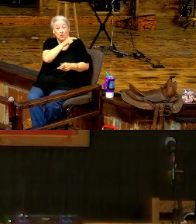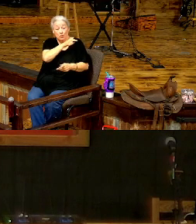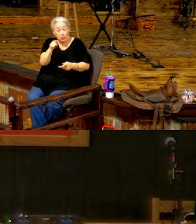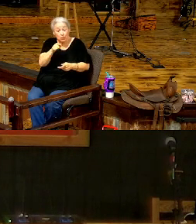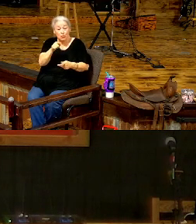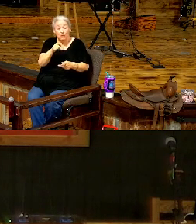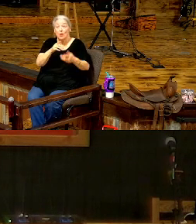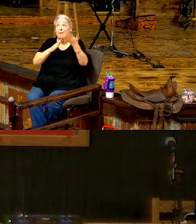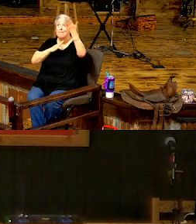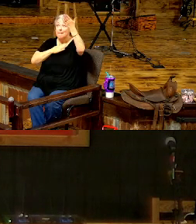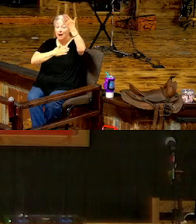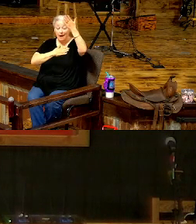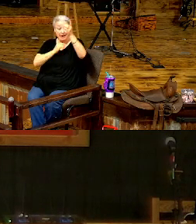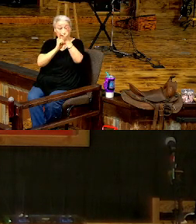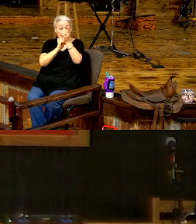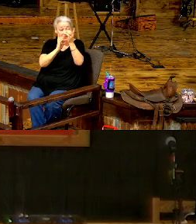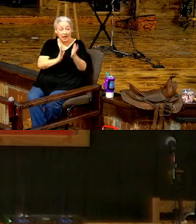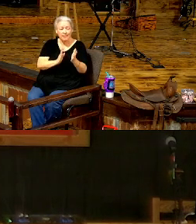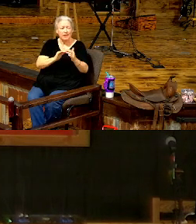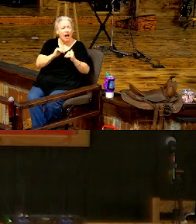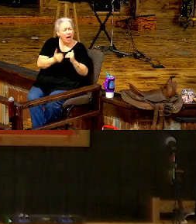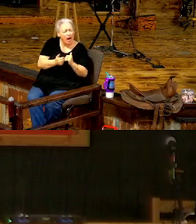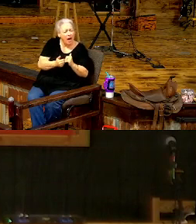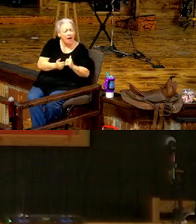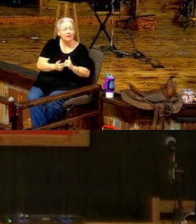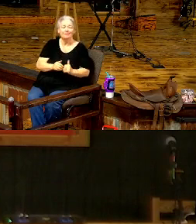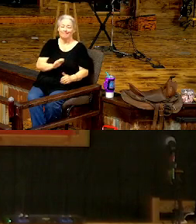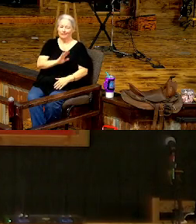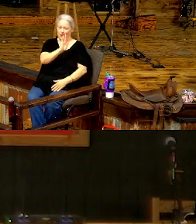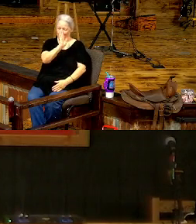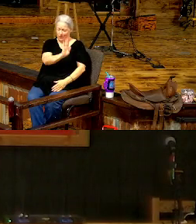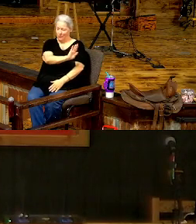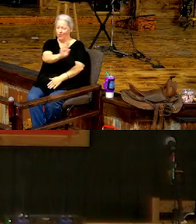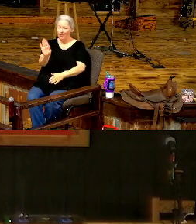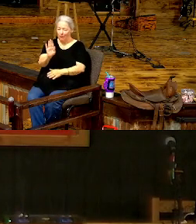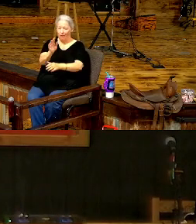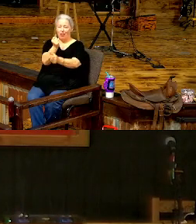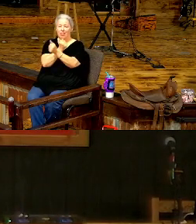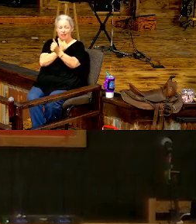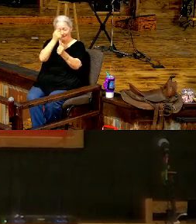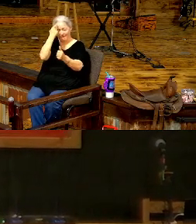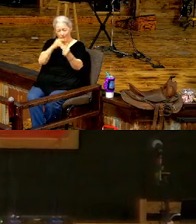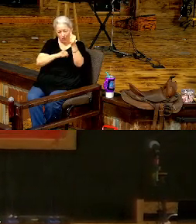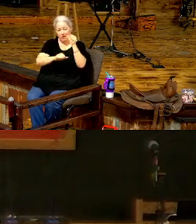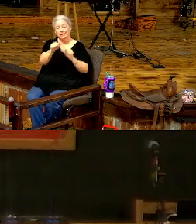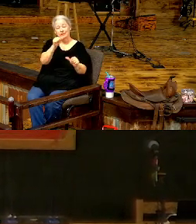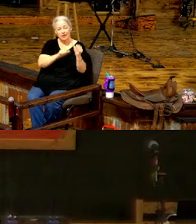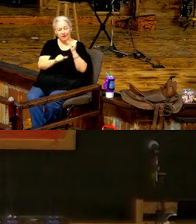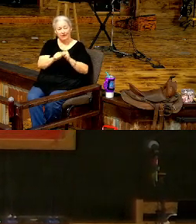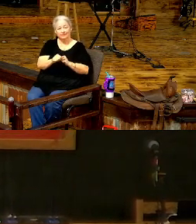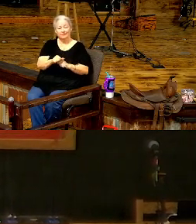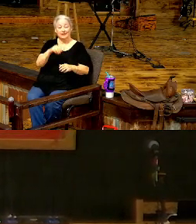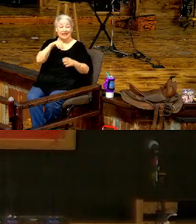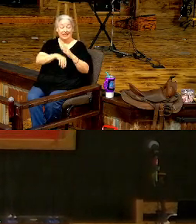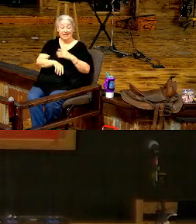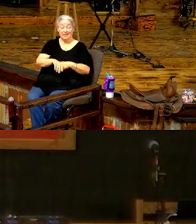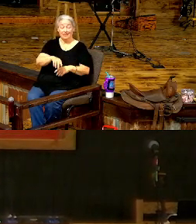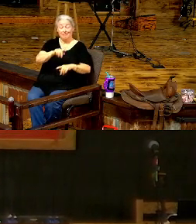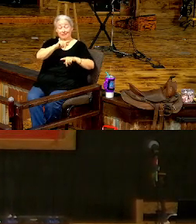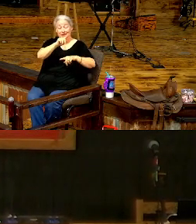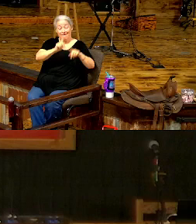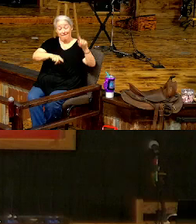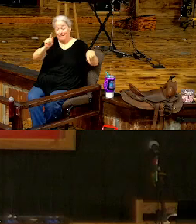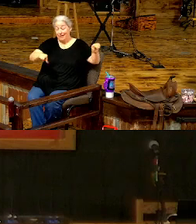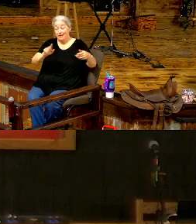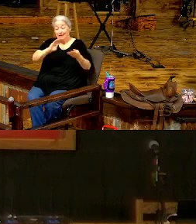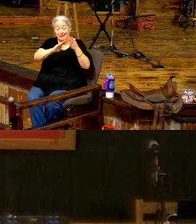So everybody in White Rite and Trenton and Leonard and Bonham and Bells